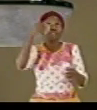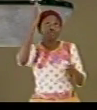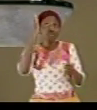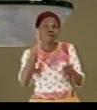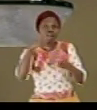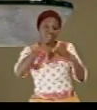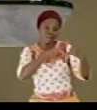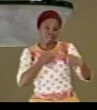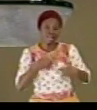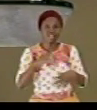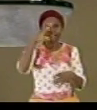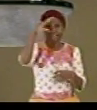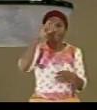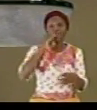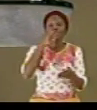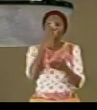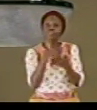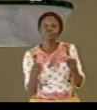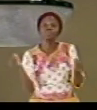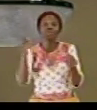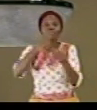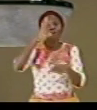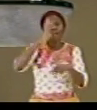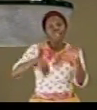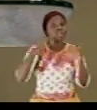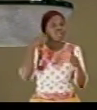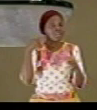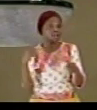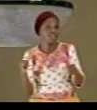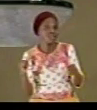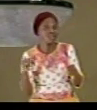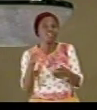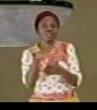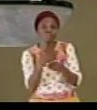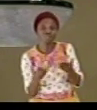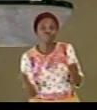heart of man is something more than gold. More than